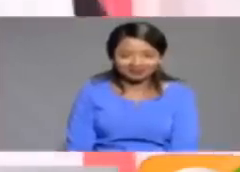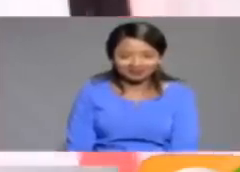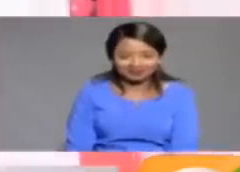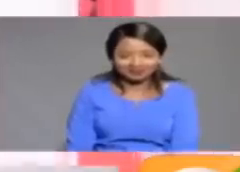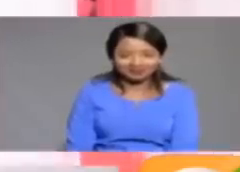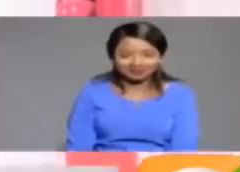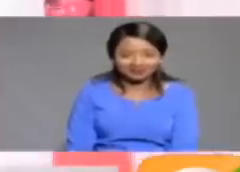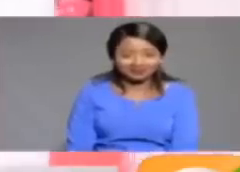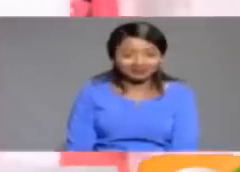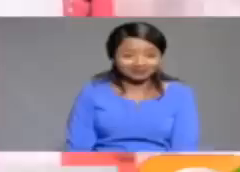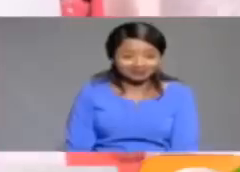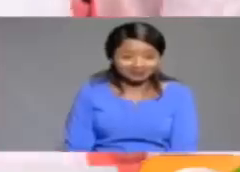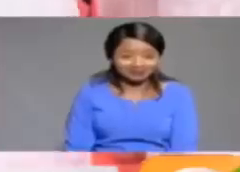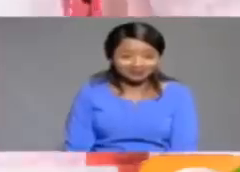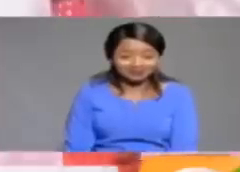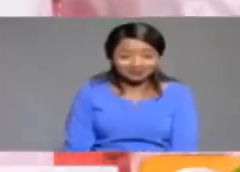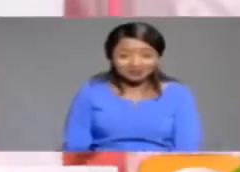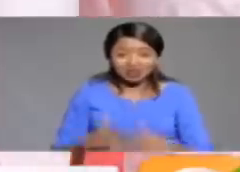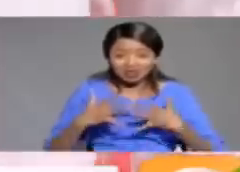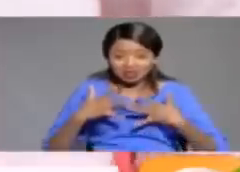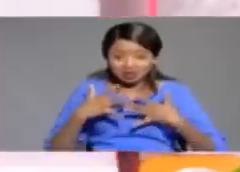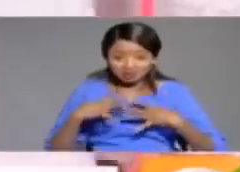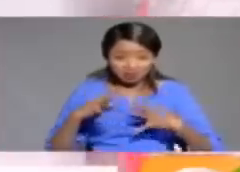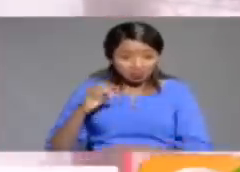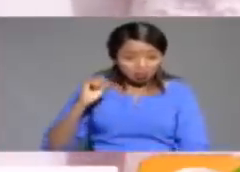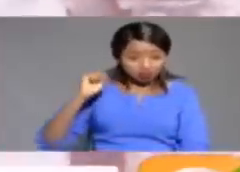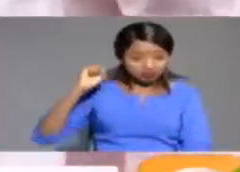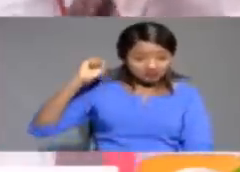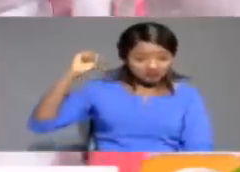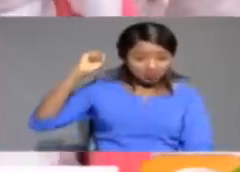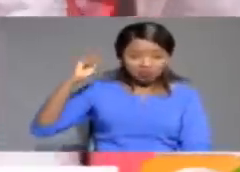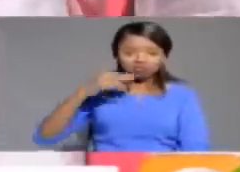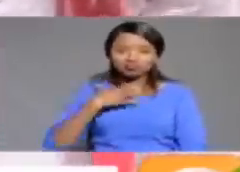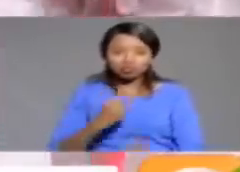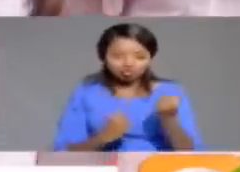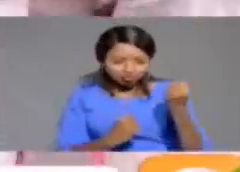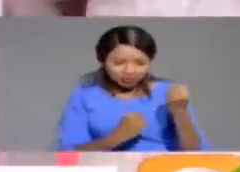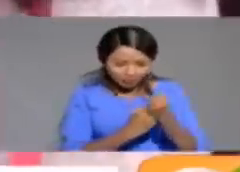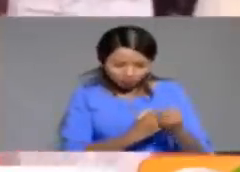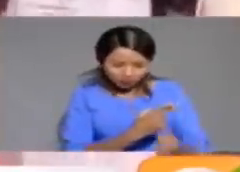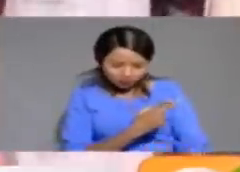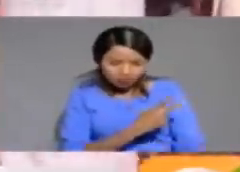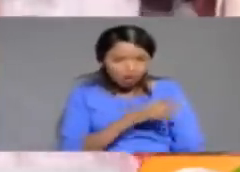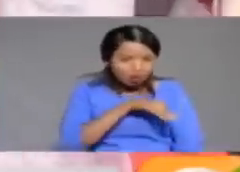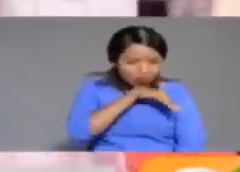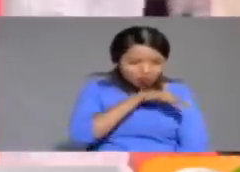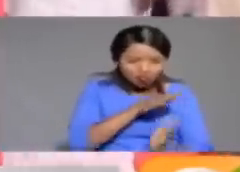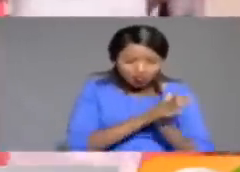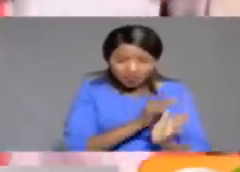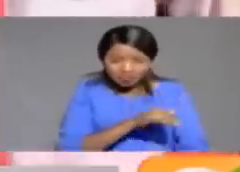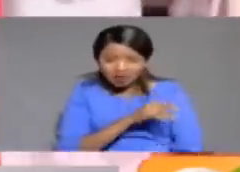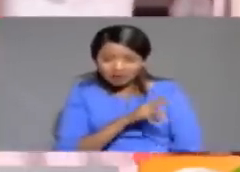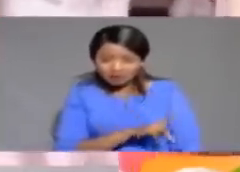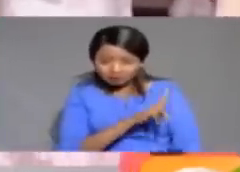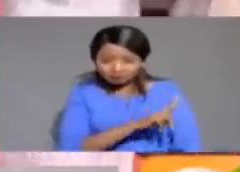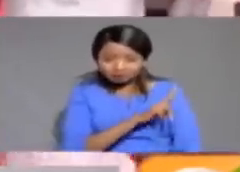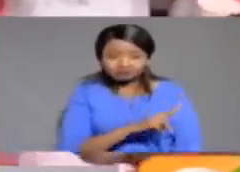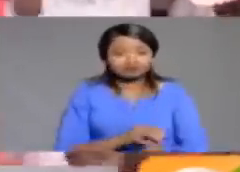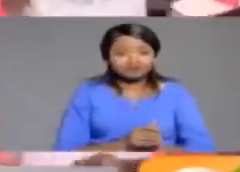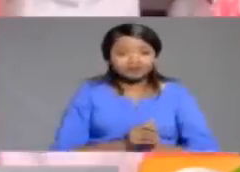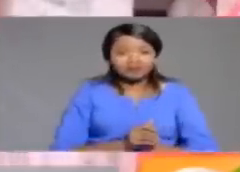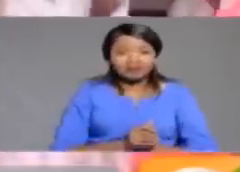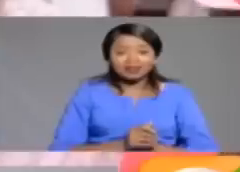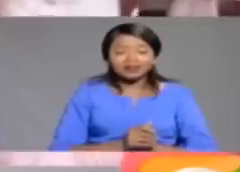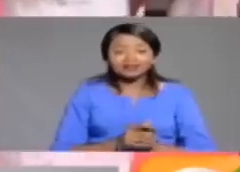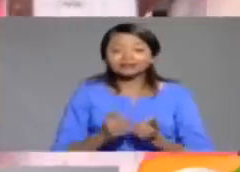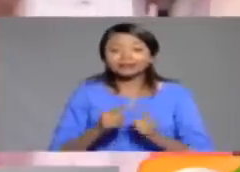The female politicians' lobby group that is rooting for the handshake between President Uhuru Kenyatta and ODM leader Raila Odinga pitched tent in Muranga County